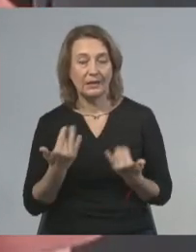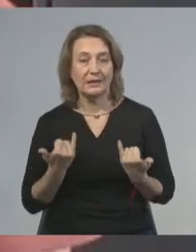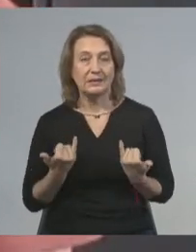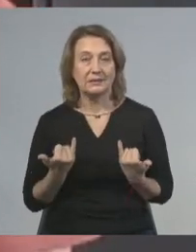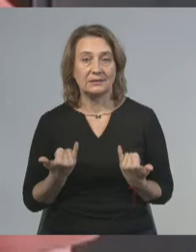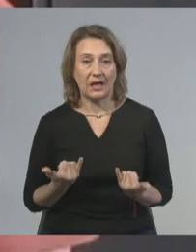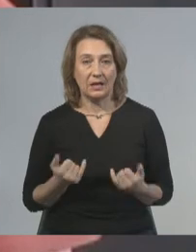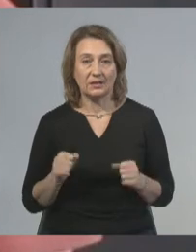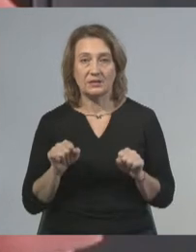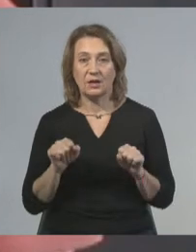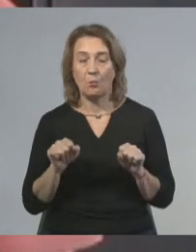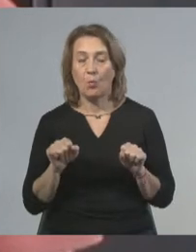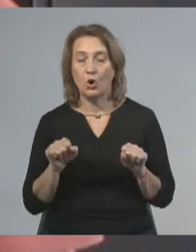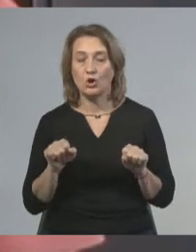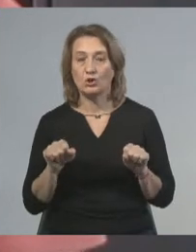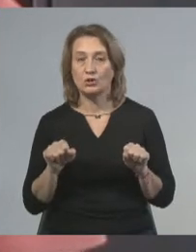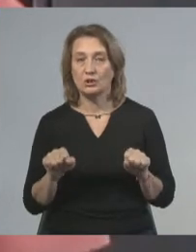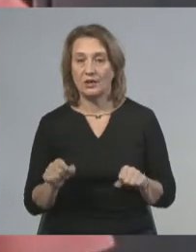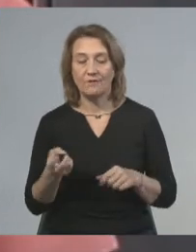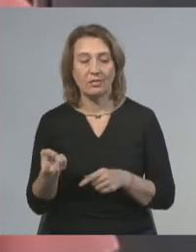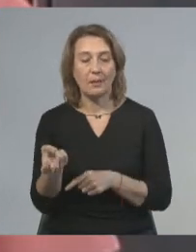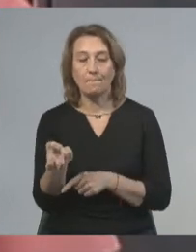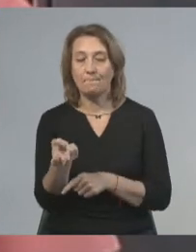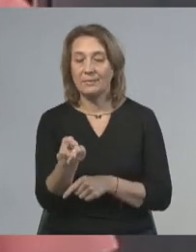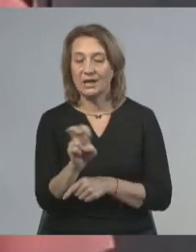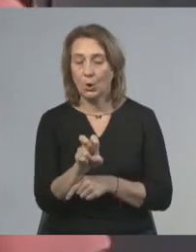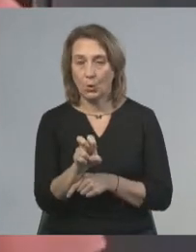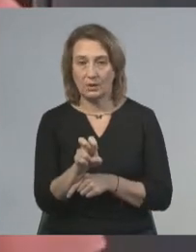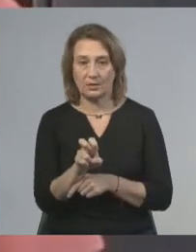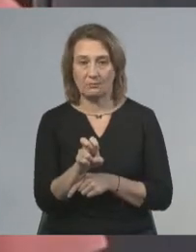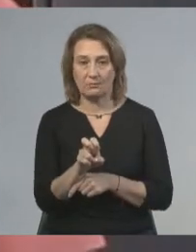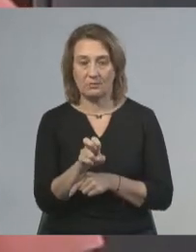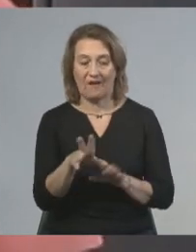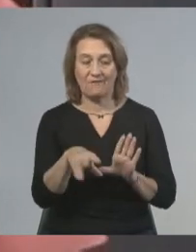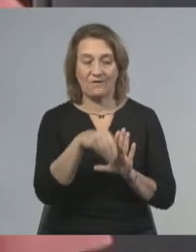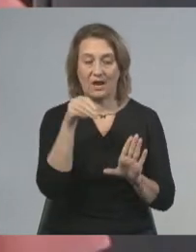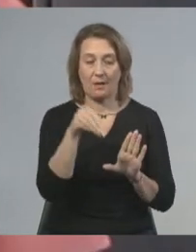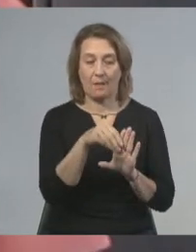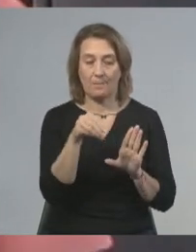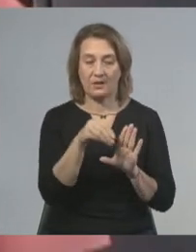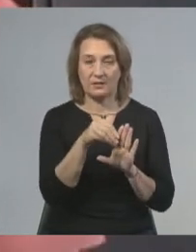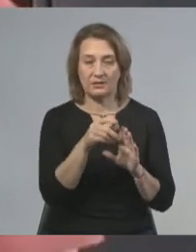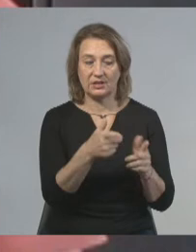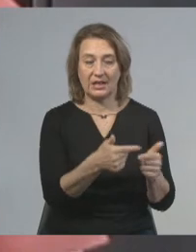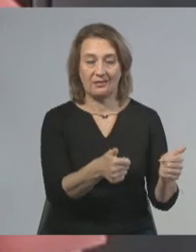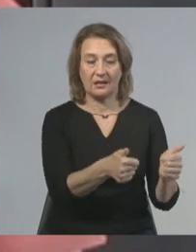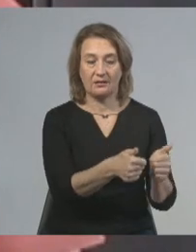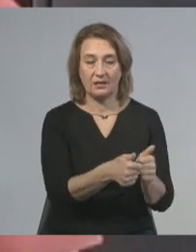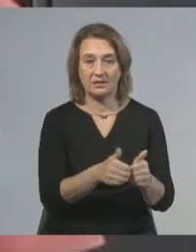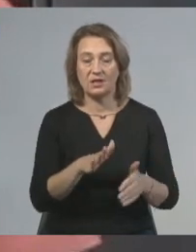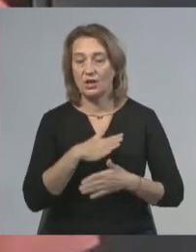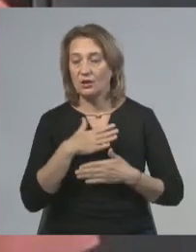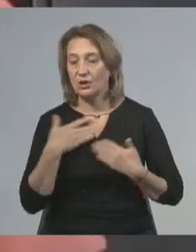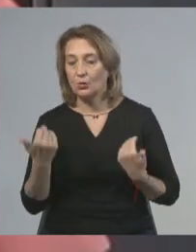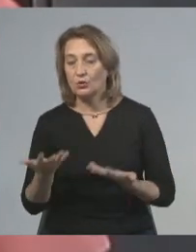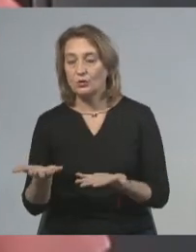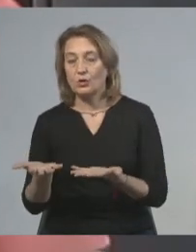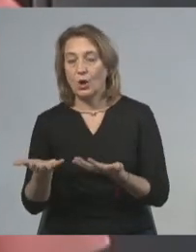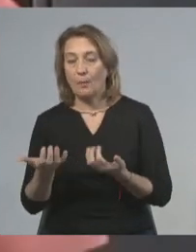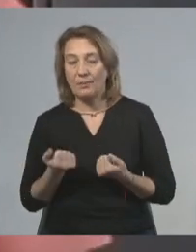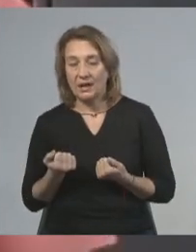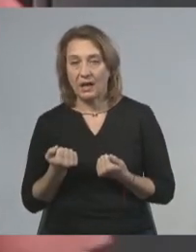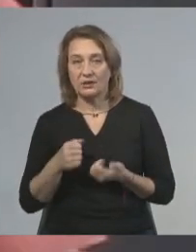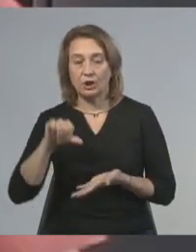that in any case it is a good way to vote especially for the young people those